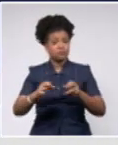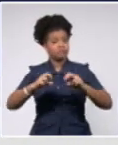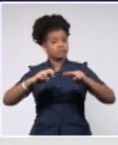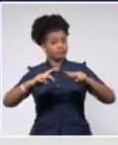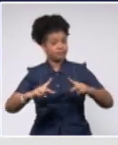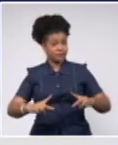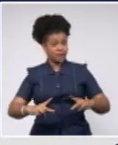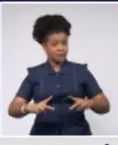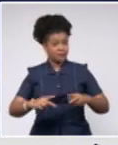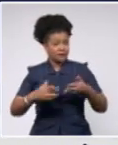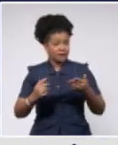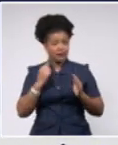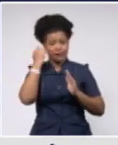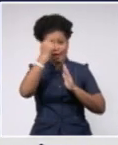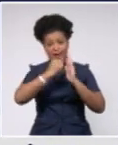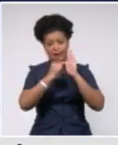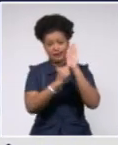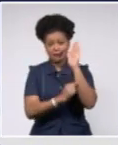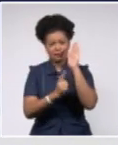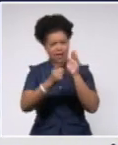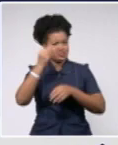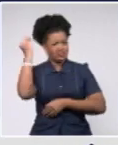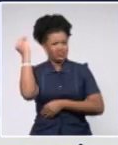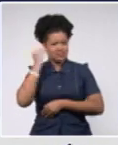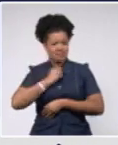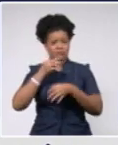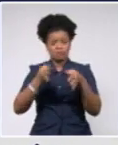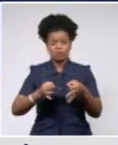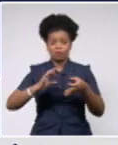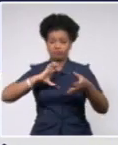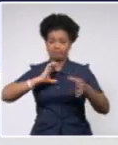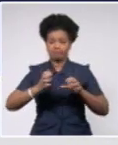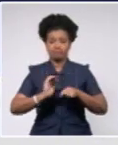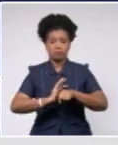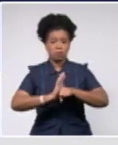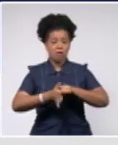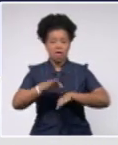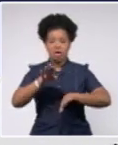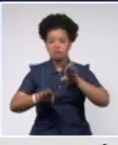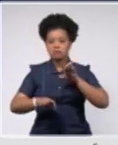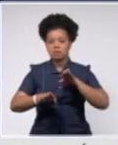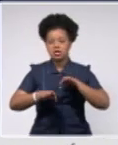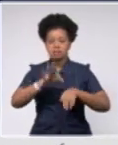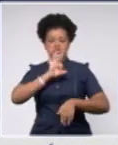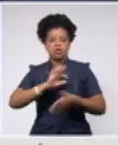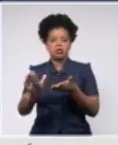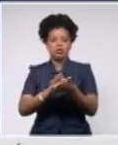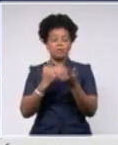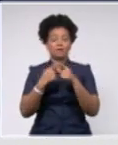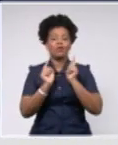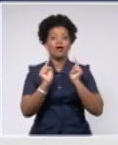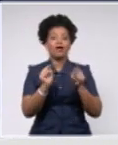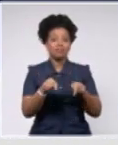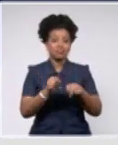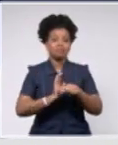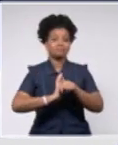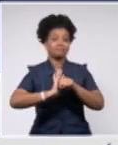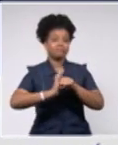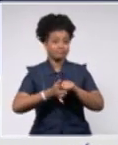Meanwhile, 18 people to have tested positive for the virus yesterday are between 20 and 39 years of